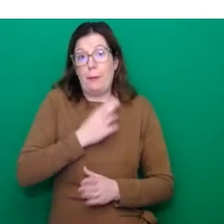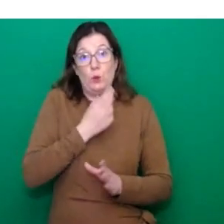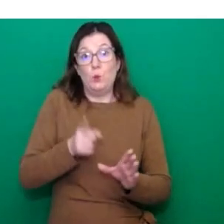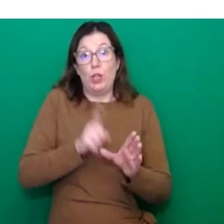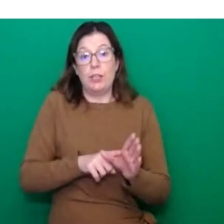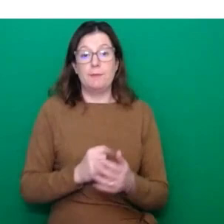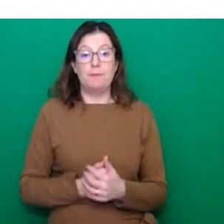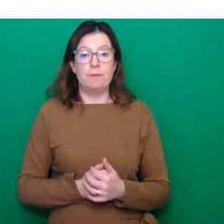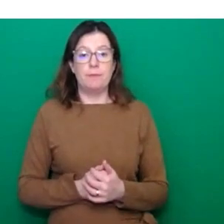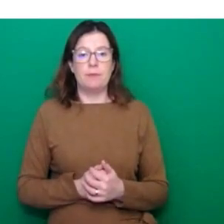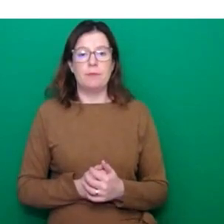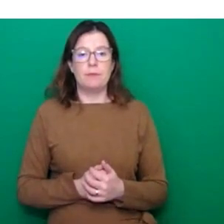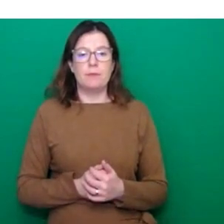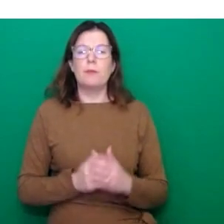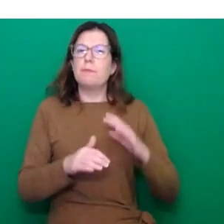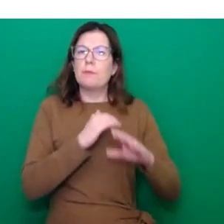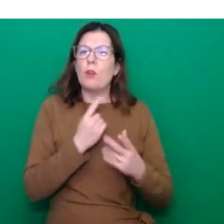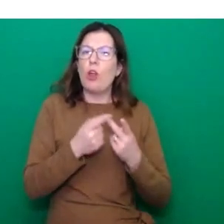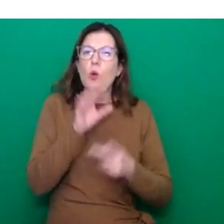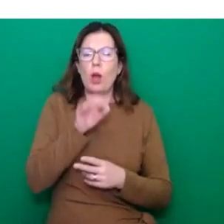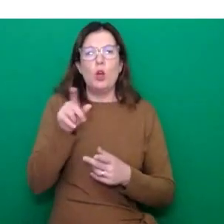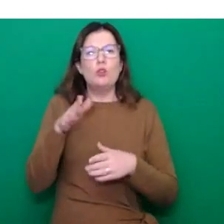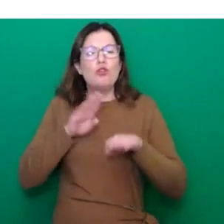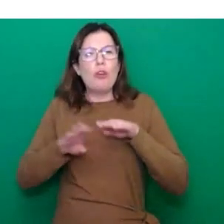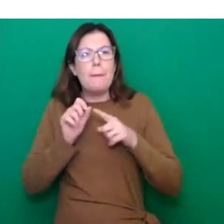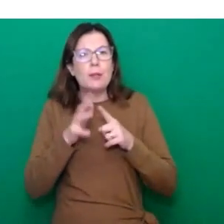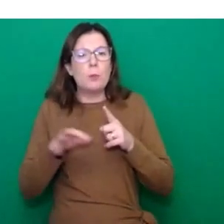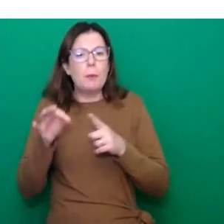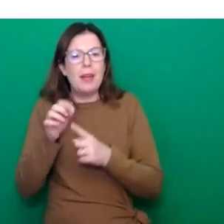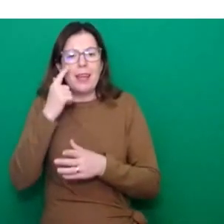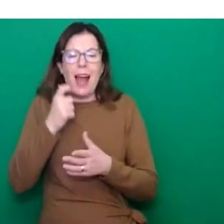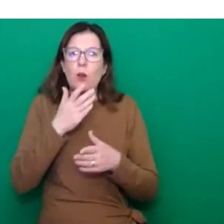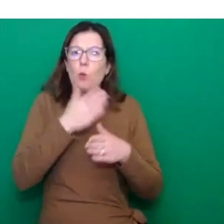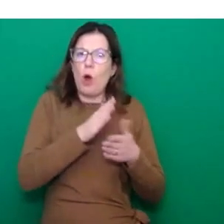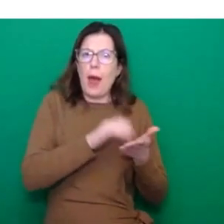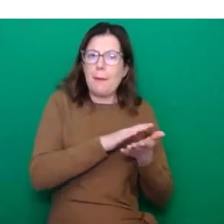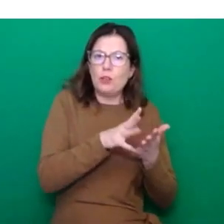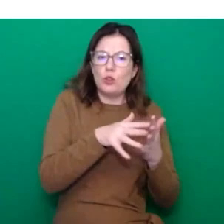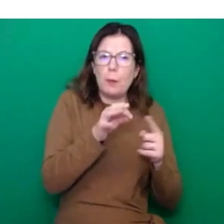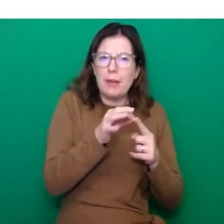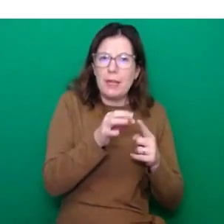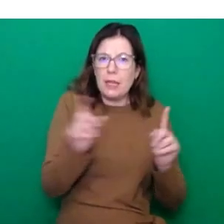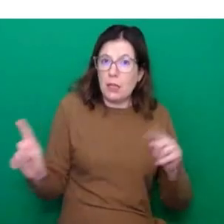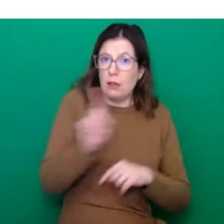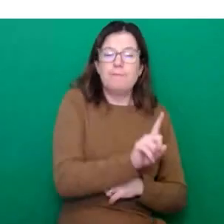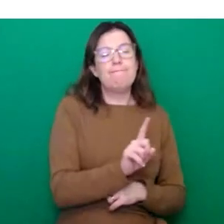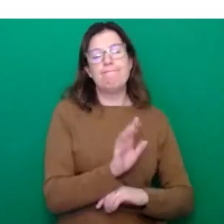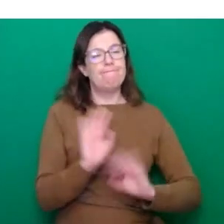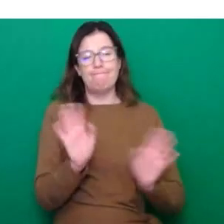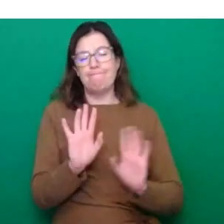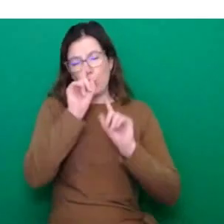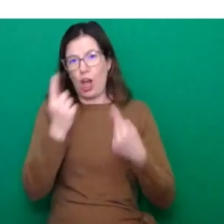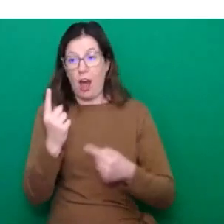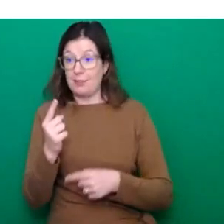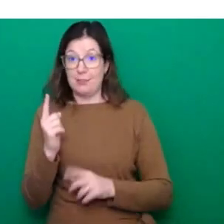roles. There was one other question asked about, if you train as a PWP, can you work as an MHWP? And no, that isn't how it works, because